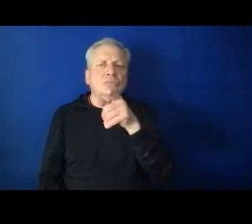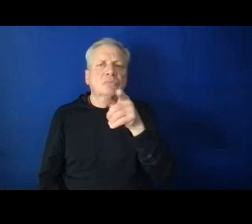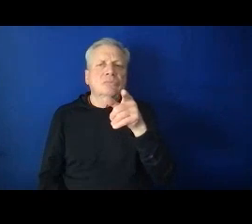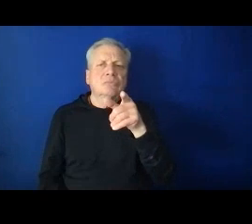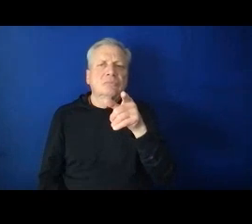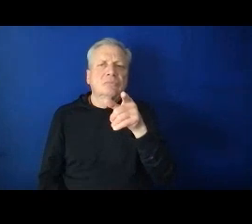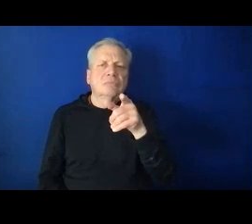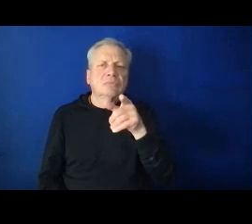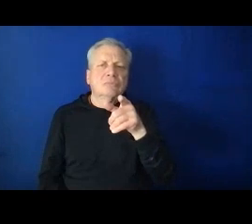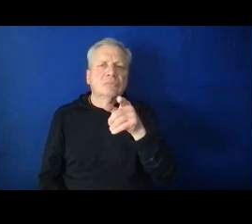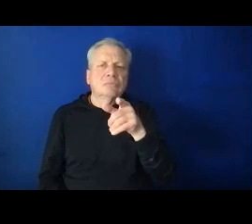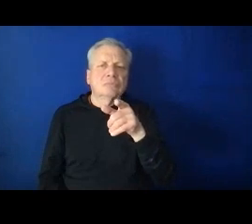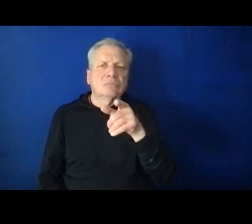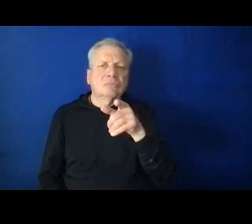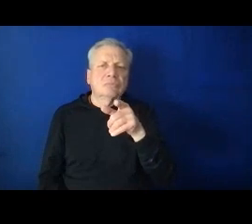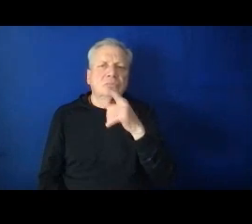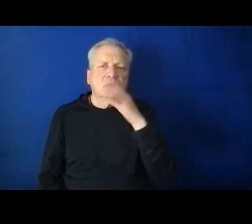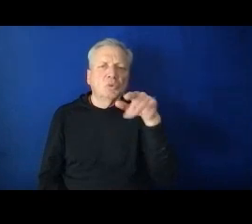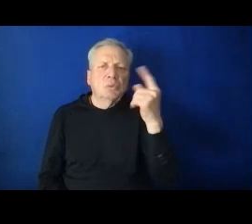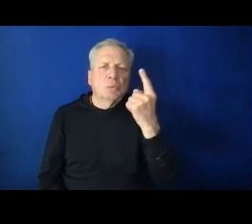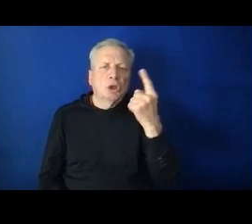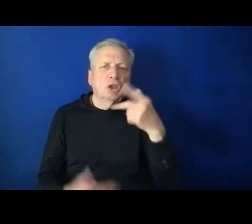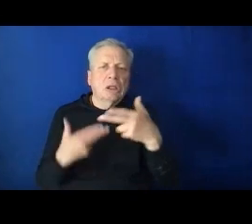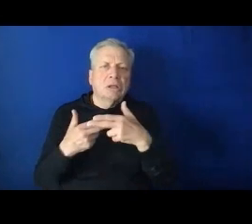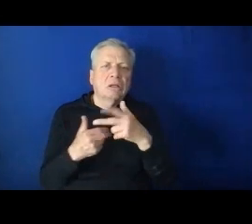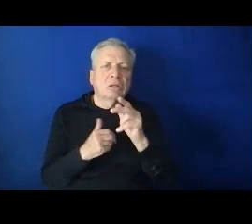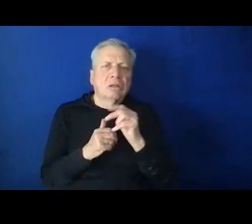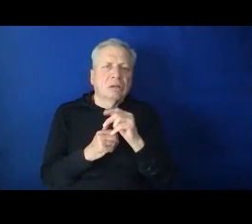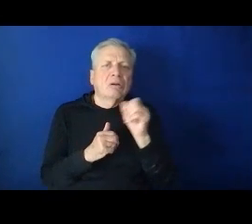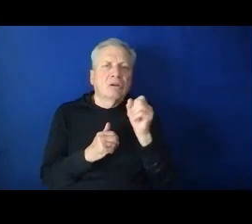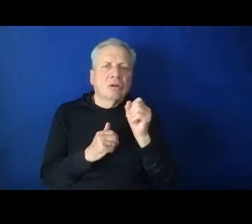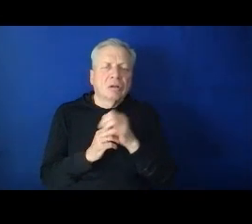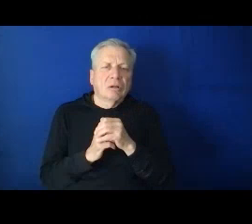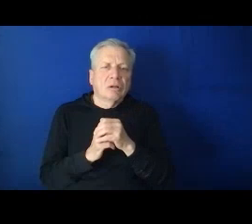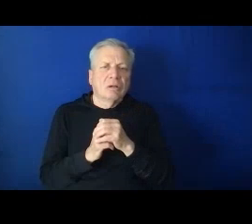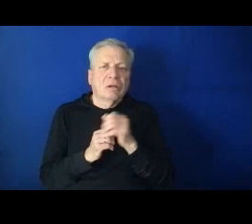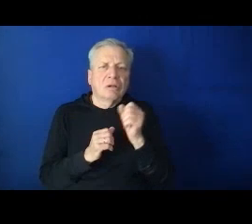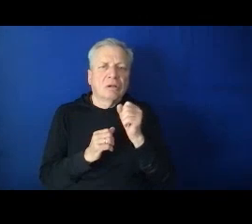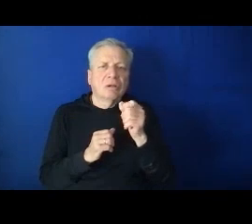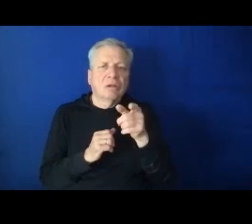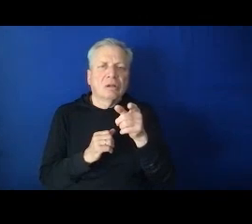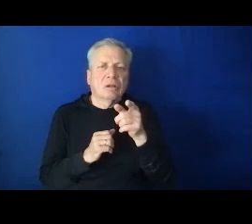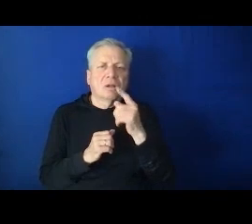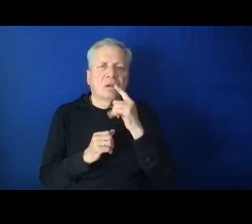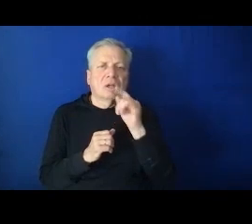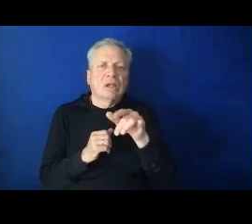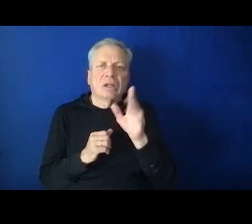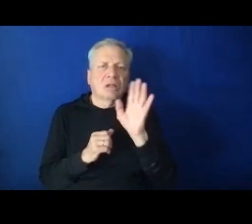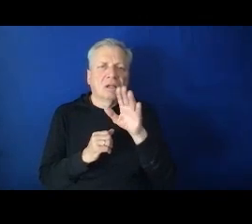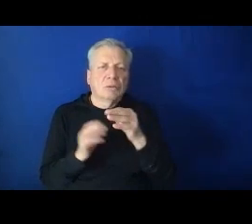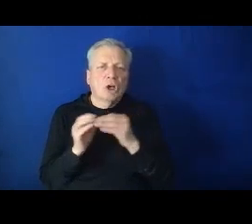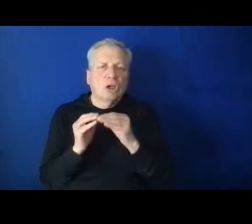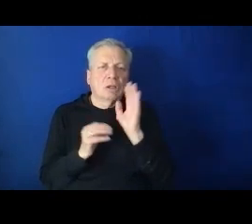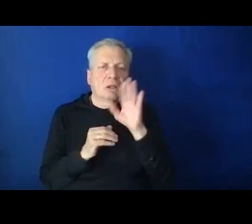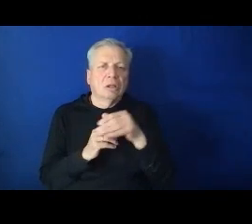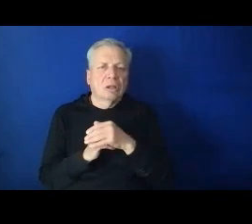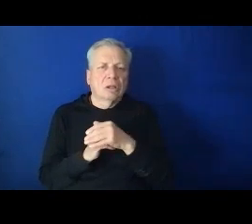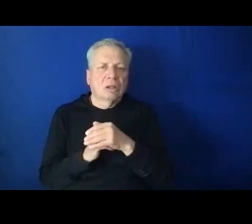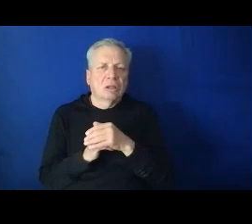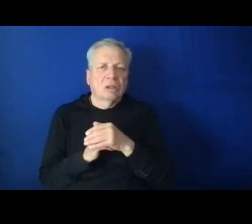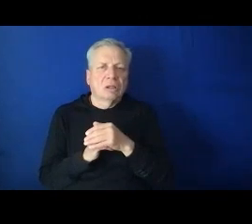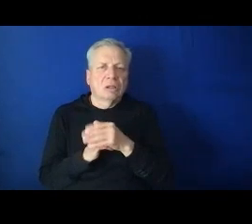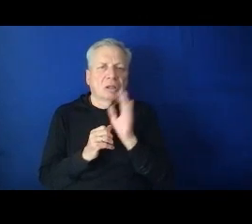go a couple more, maybe one more. Is there any more? Oh, the conference. Keep going. Keep going. I didn't get to a lot of things.